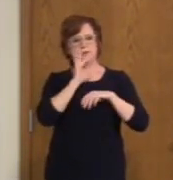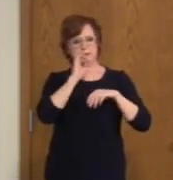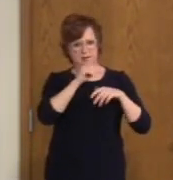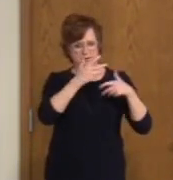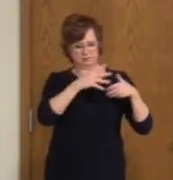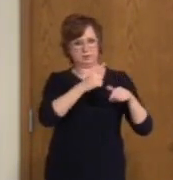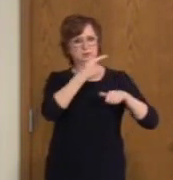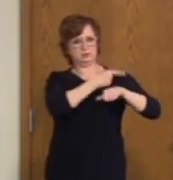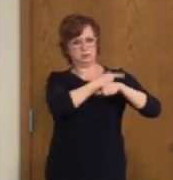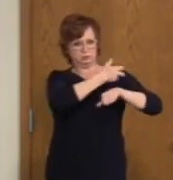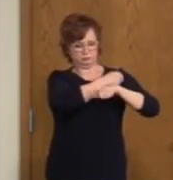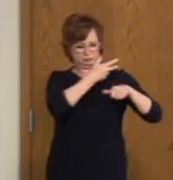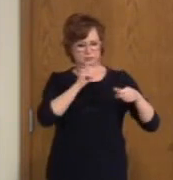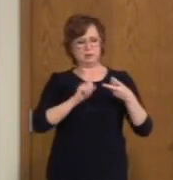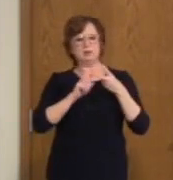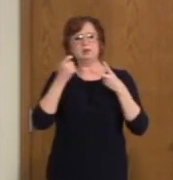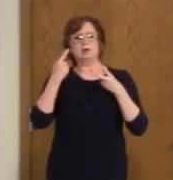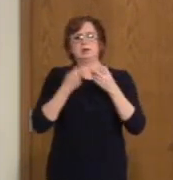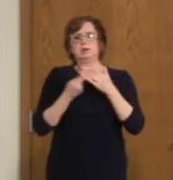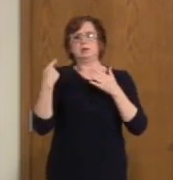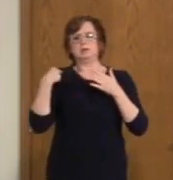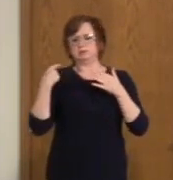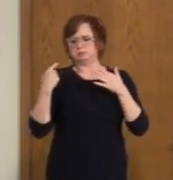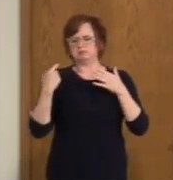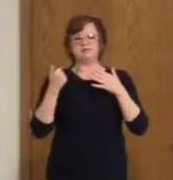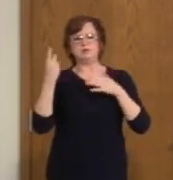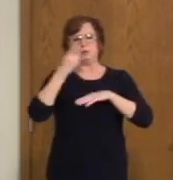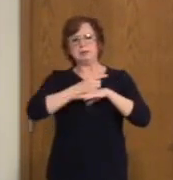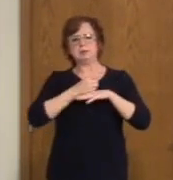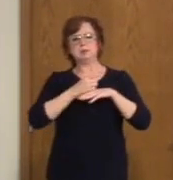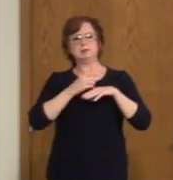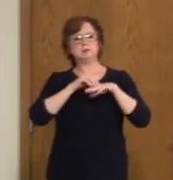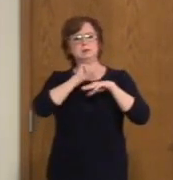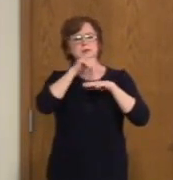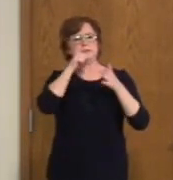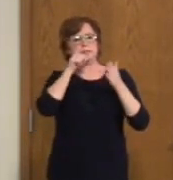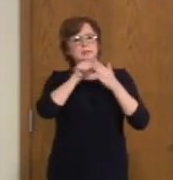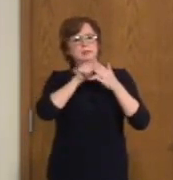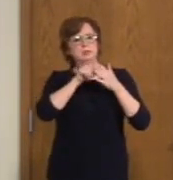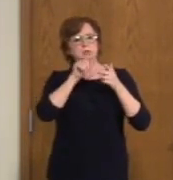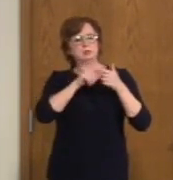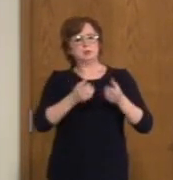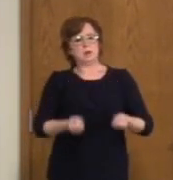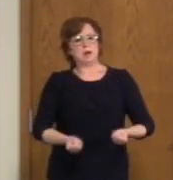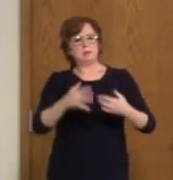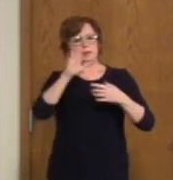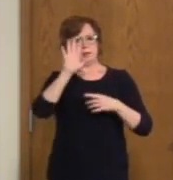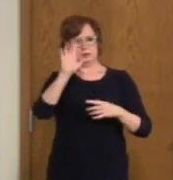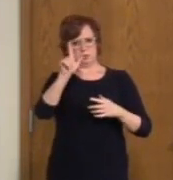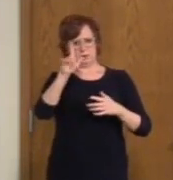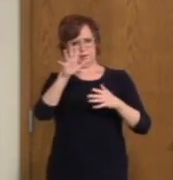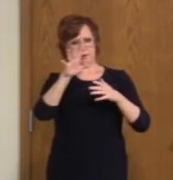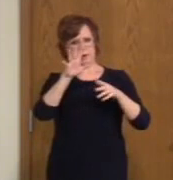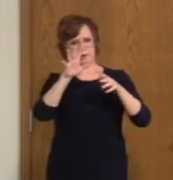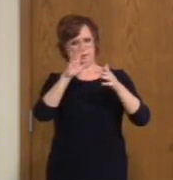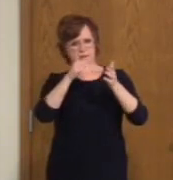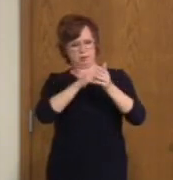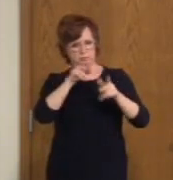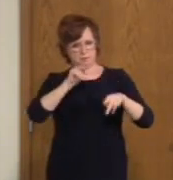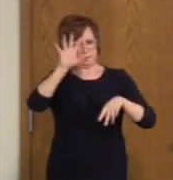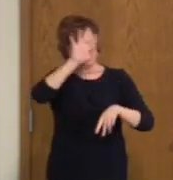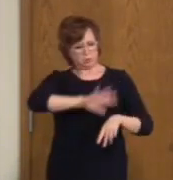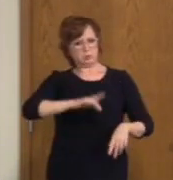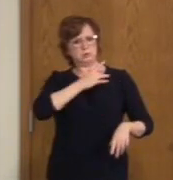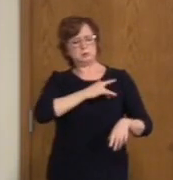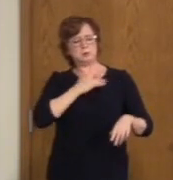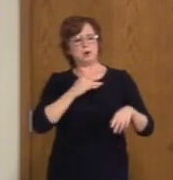dose. Letters went out over the past few days to about 25,000 clinically extremely vulnerable individuals in the